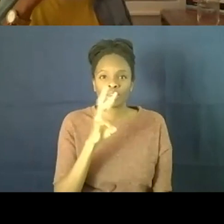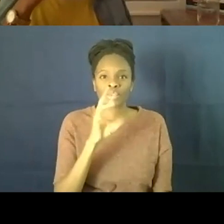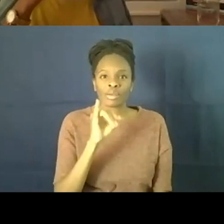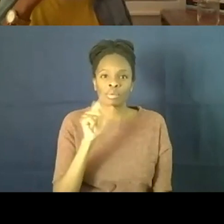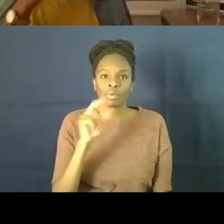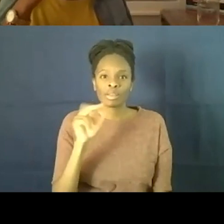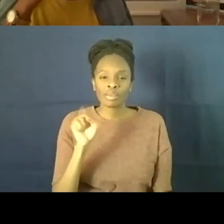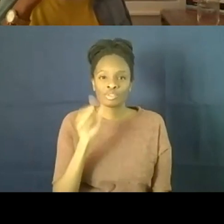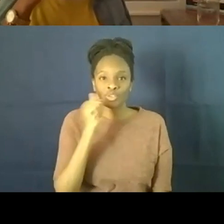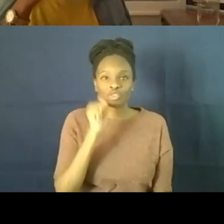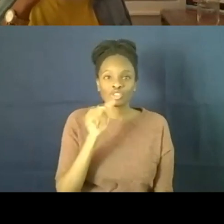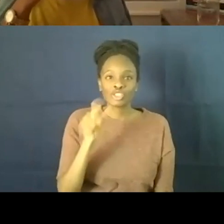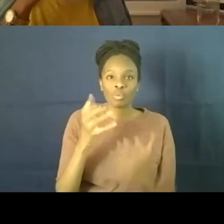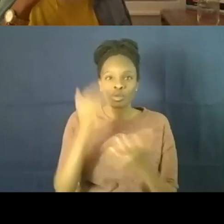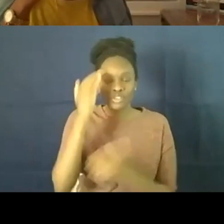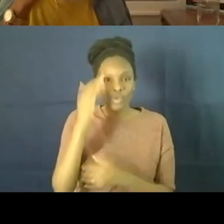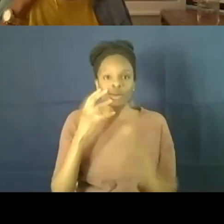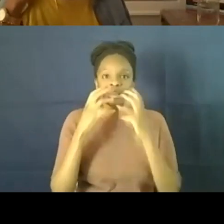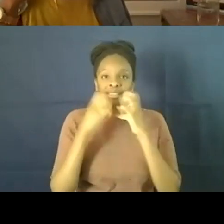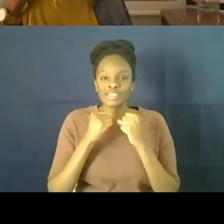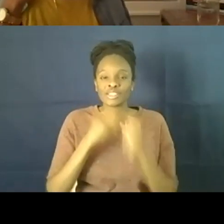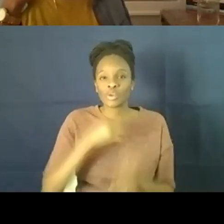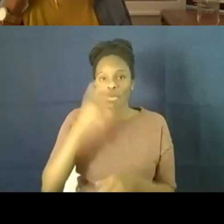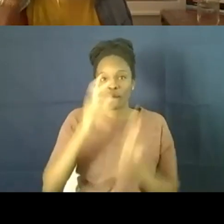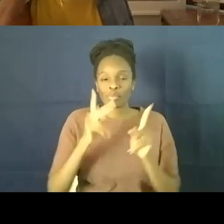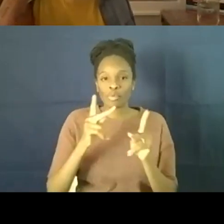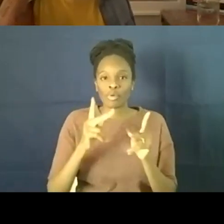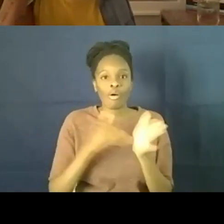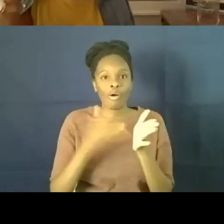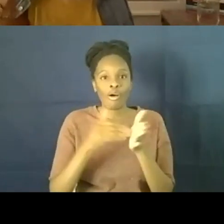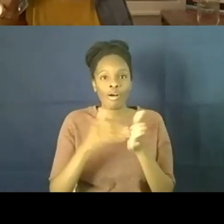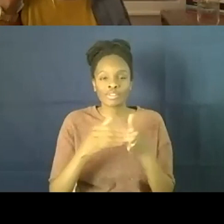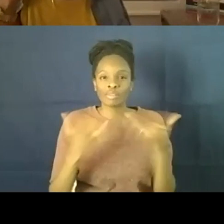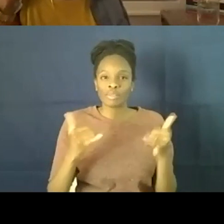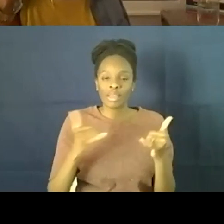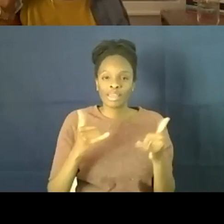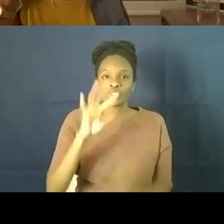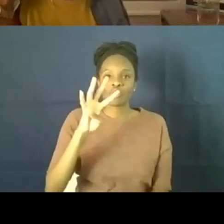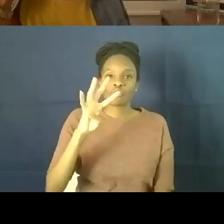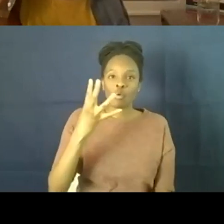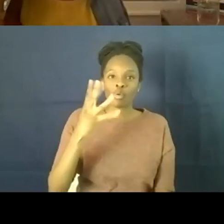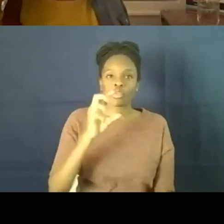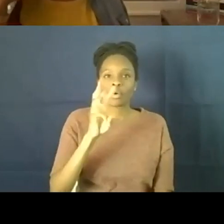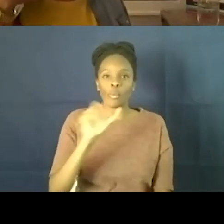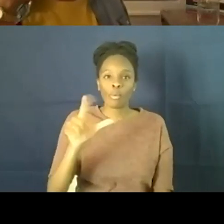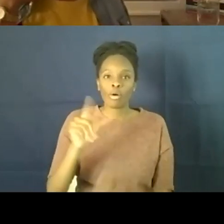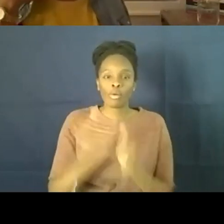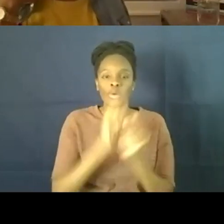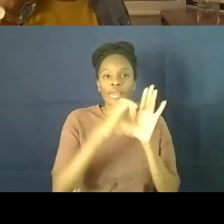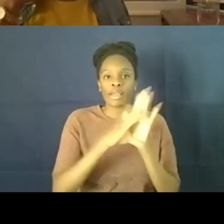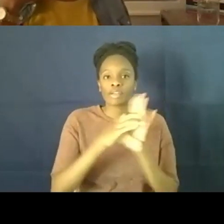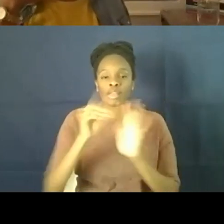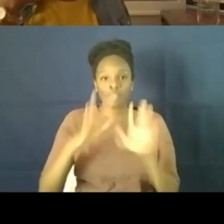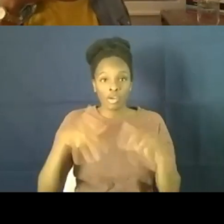She wants to know, Dear White People often plays with the fourth wall between its characters and the audience. Do these moments come naturally in your